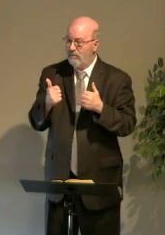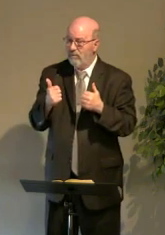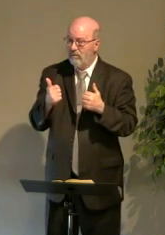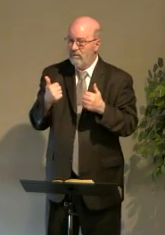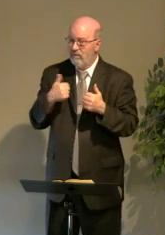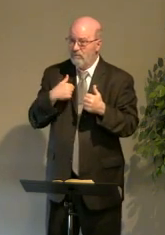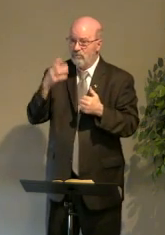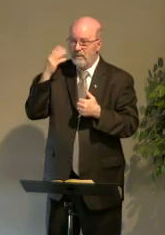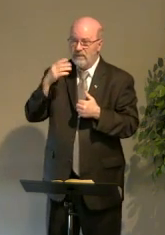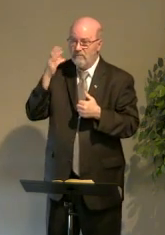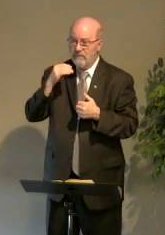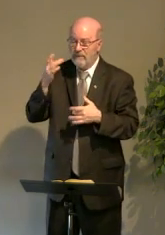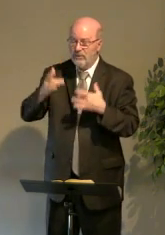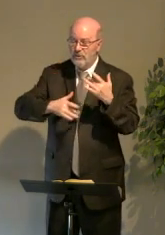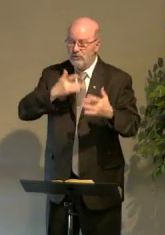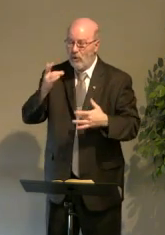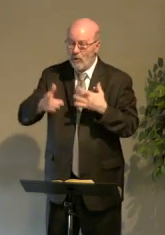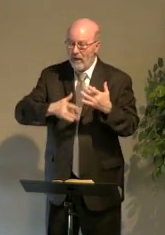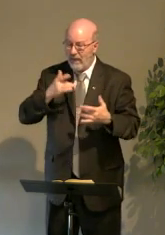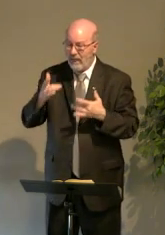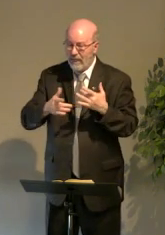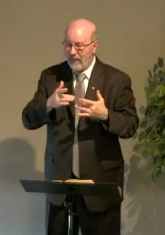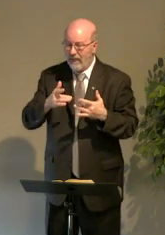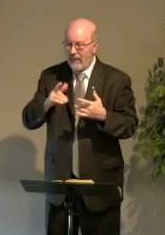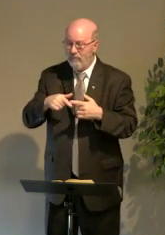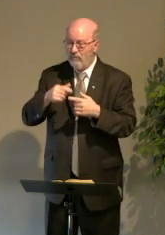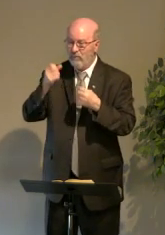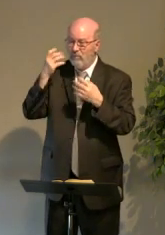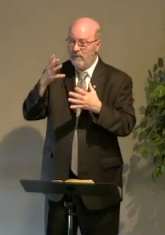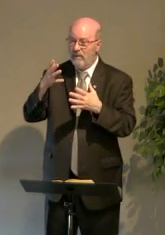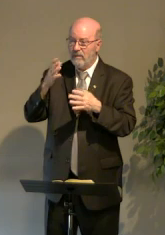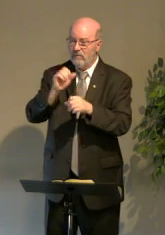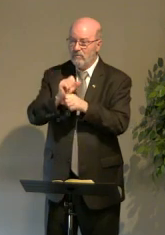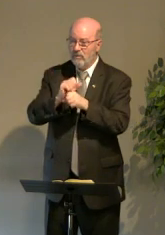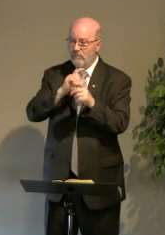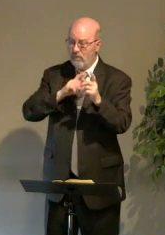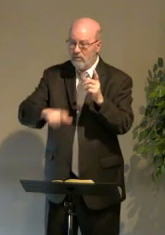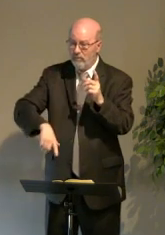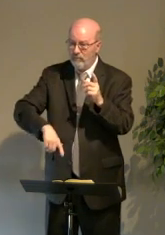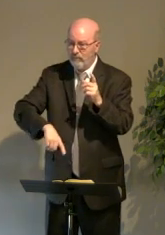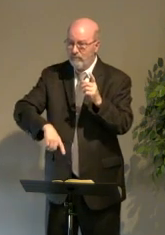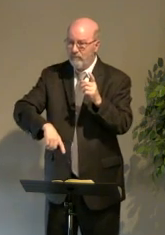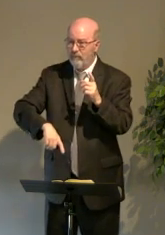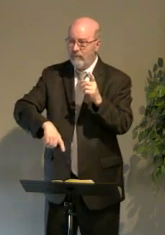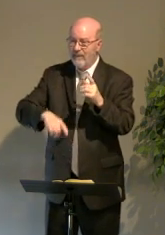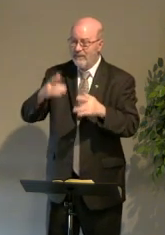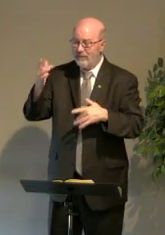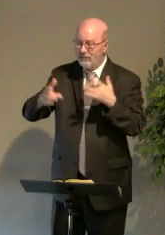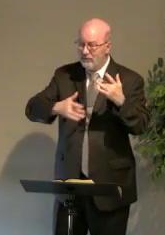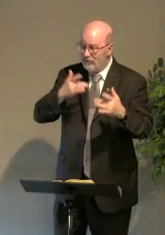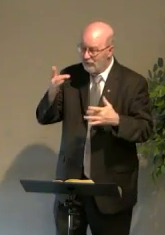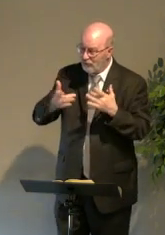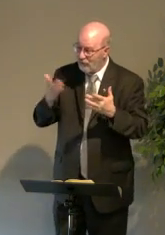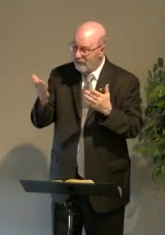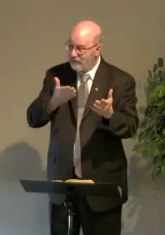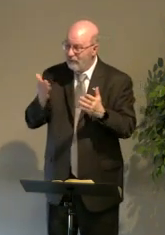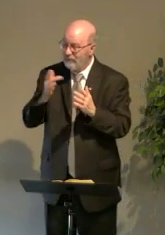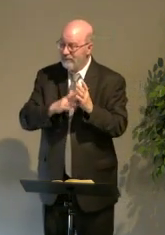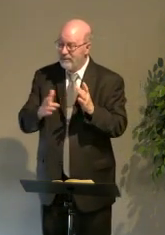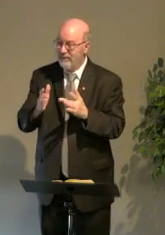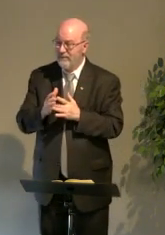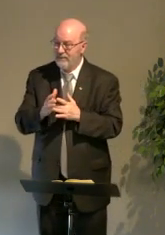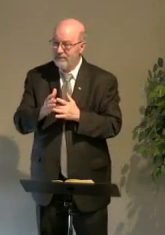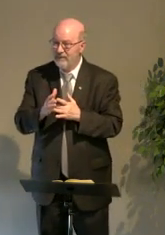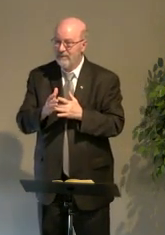will experience joy when we obediently work for the Lord. There's a joy in serving